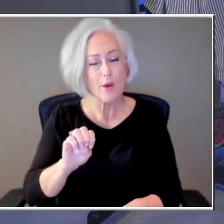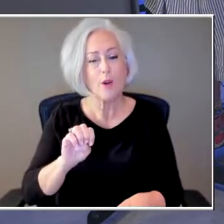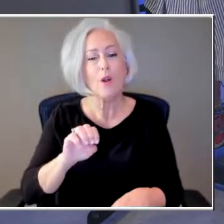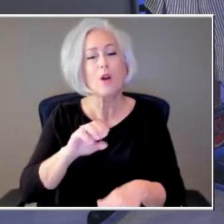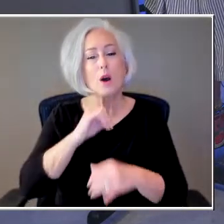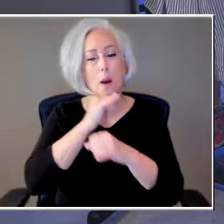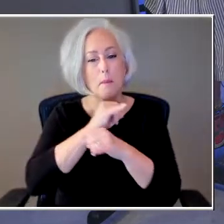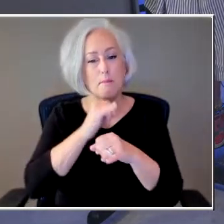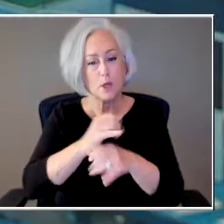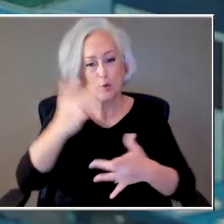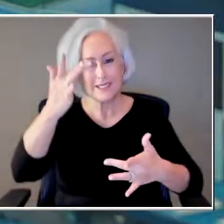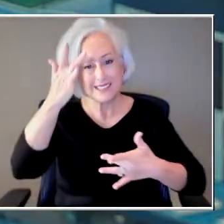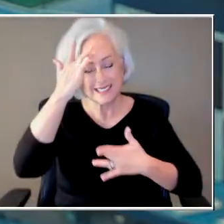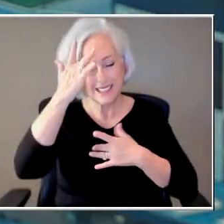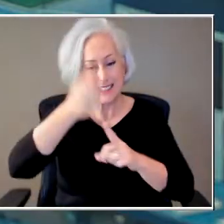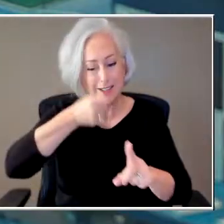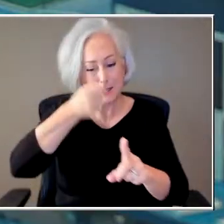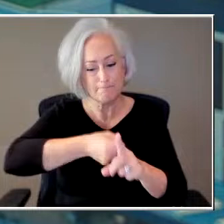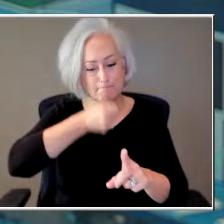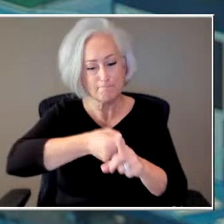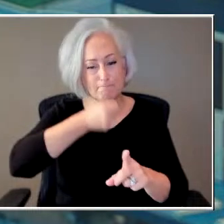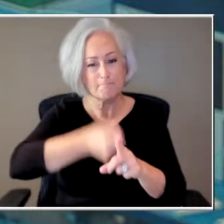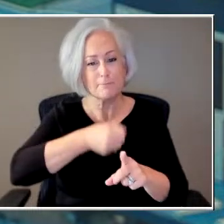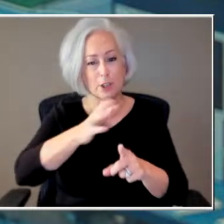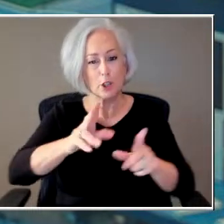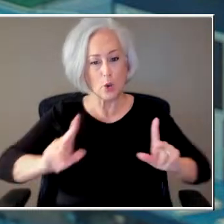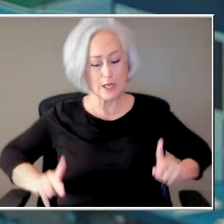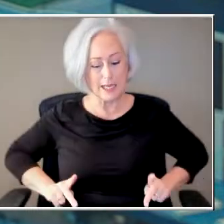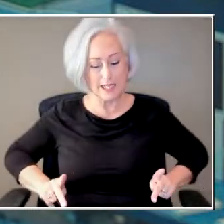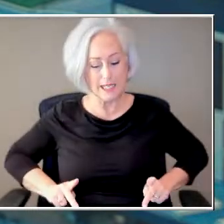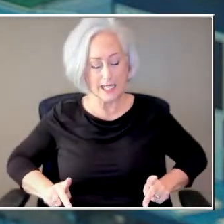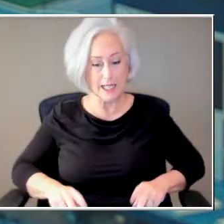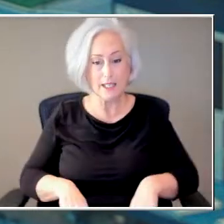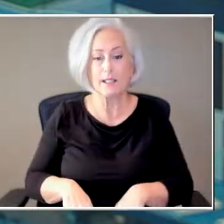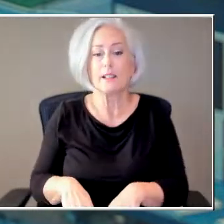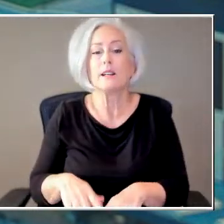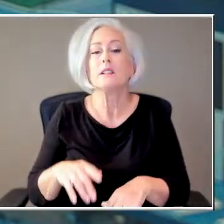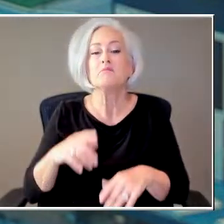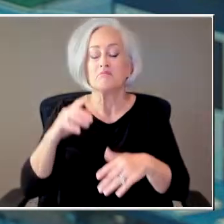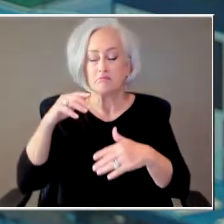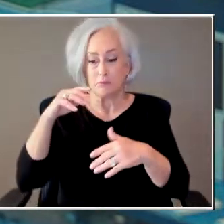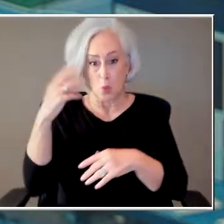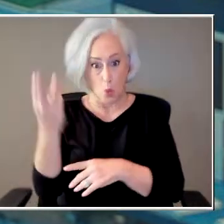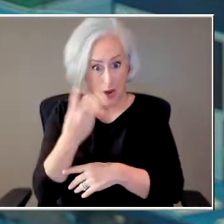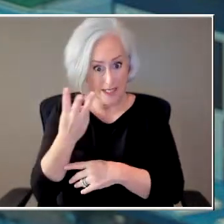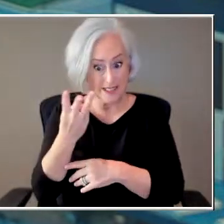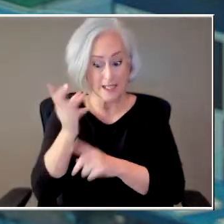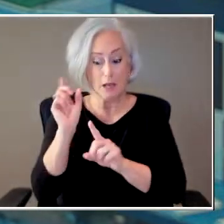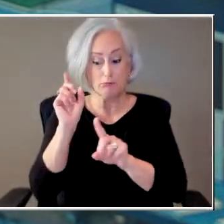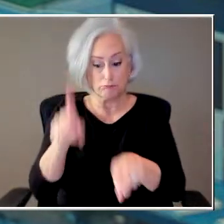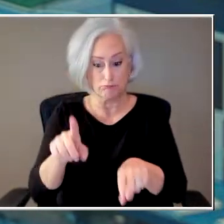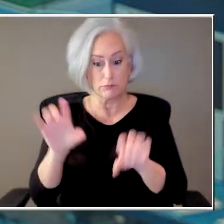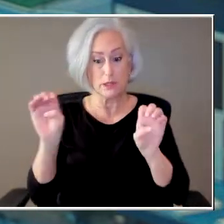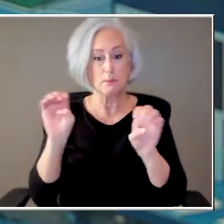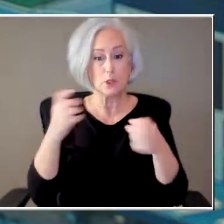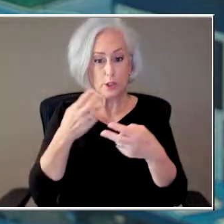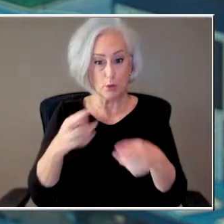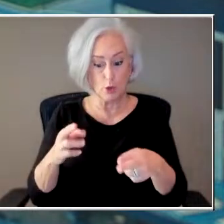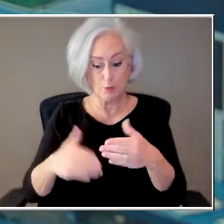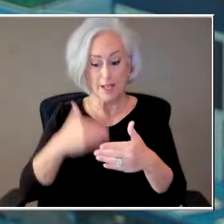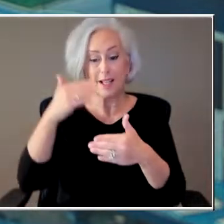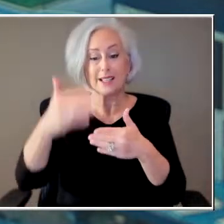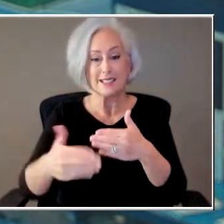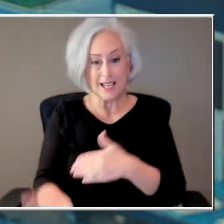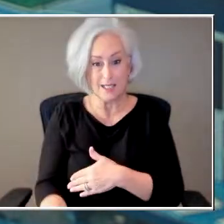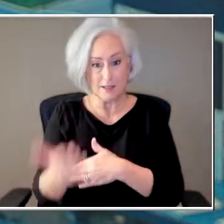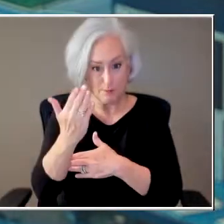rare disease? Well, I went into the ER on a Wednesday, and by the next morning, I had a kidney biopsy.